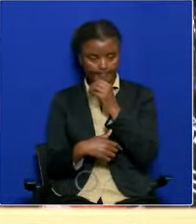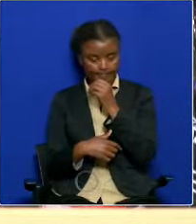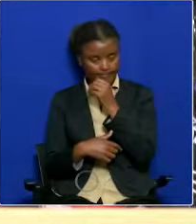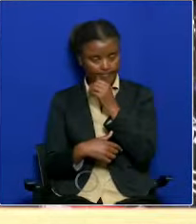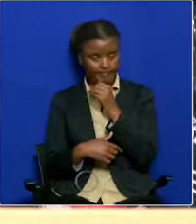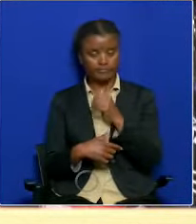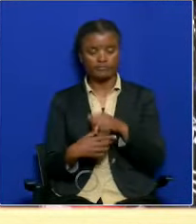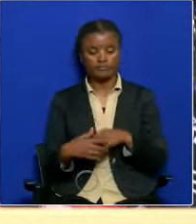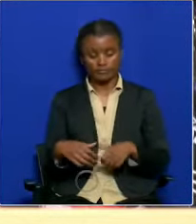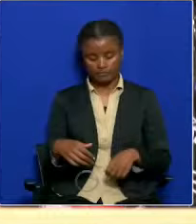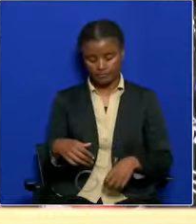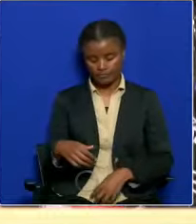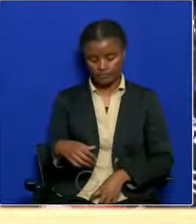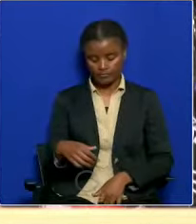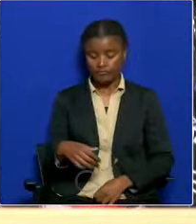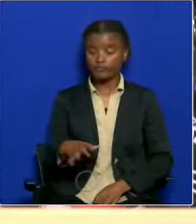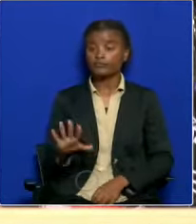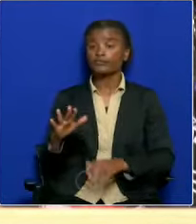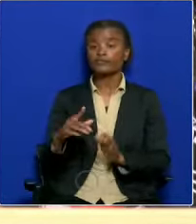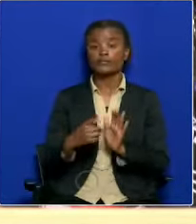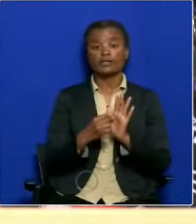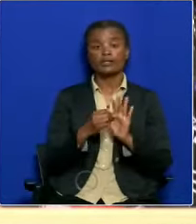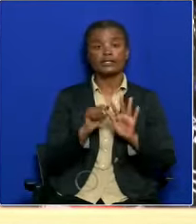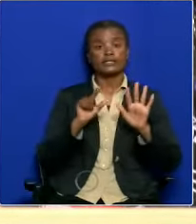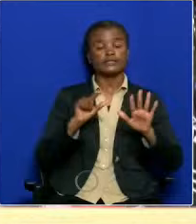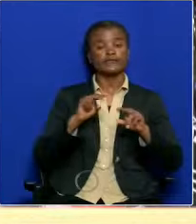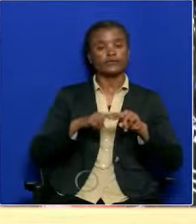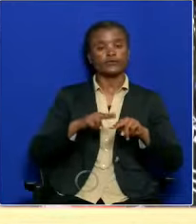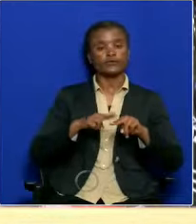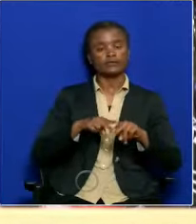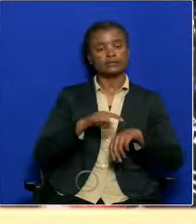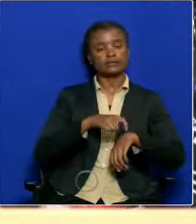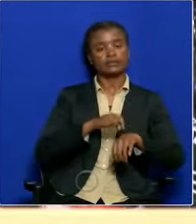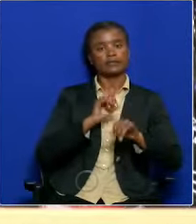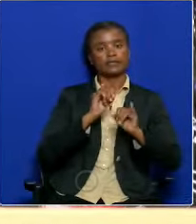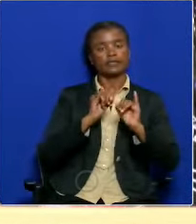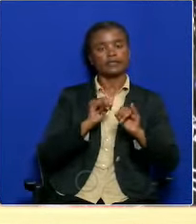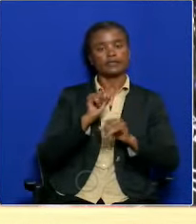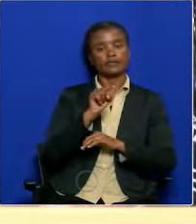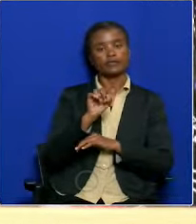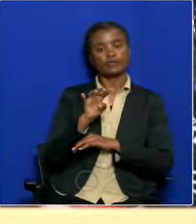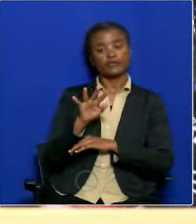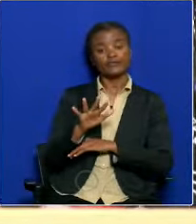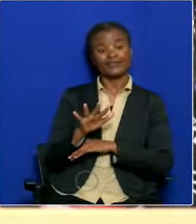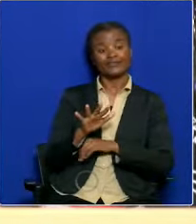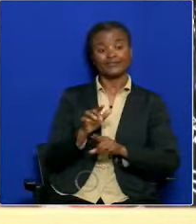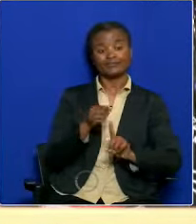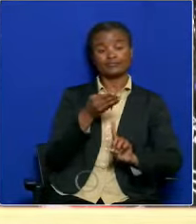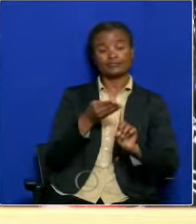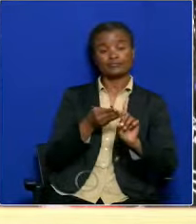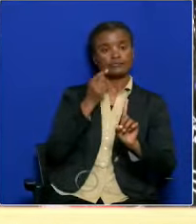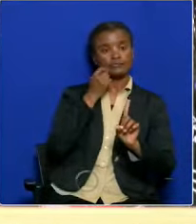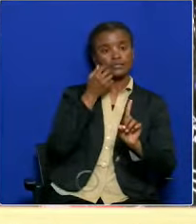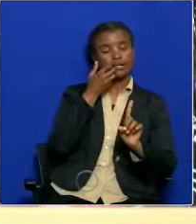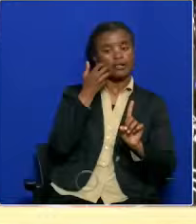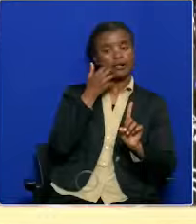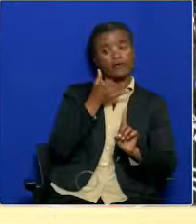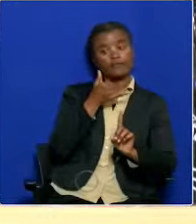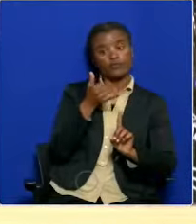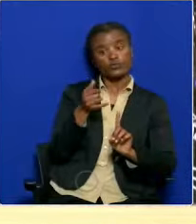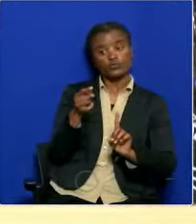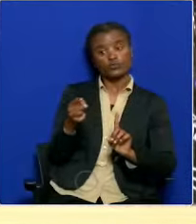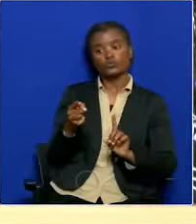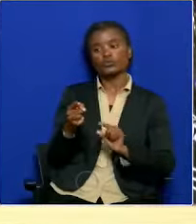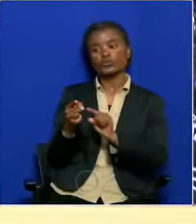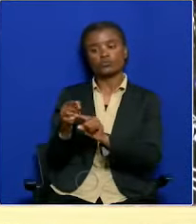the 7th of February at 11:45, he calls you, and there's no answer. Yes.